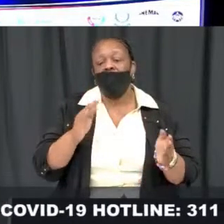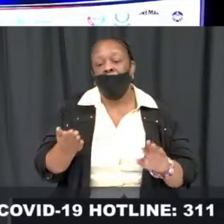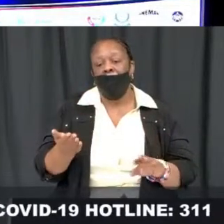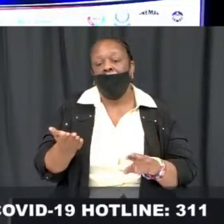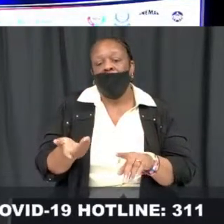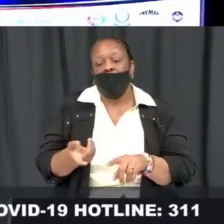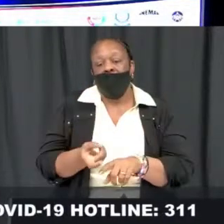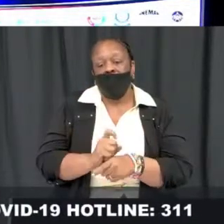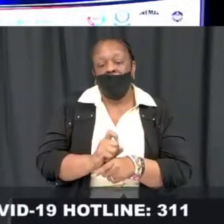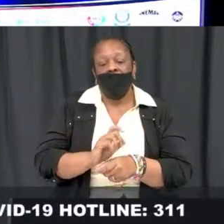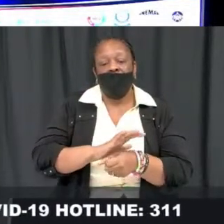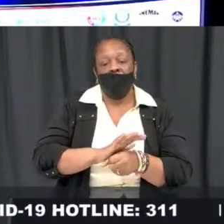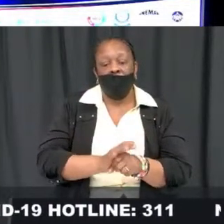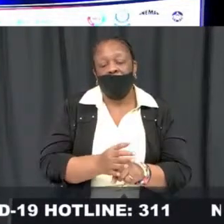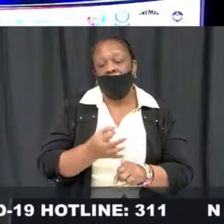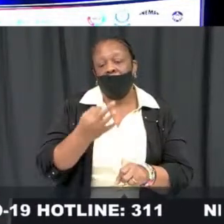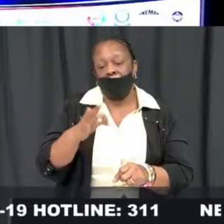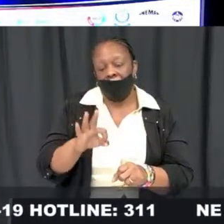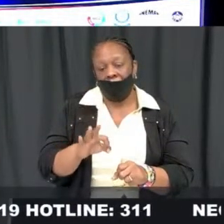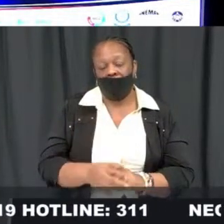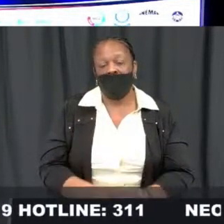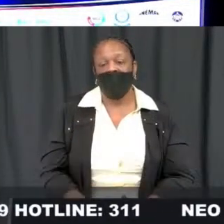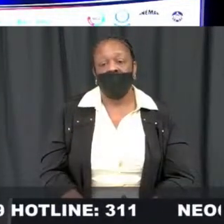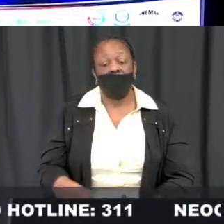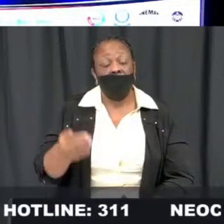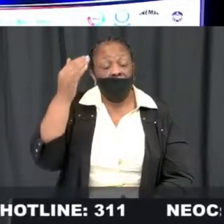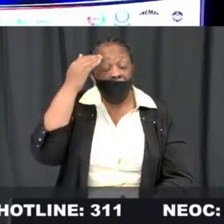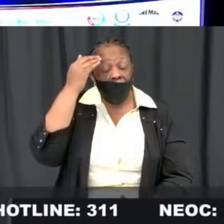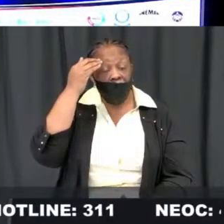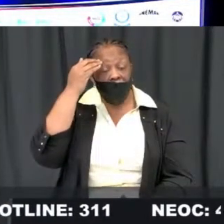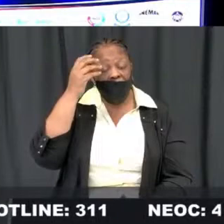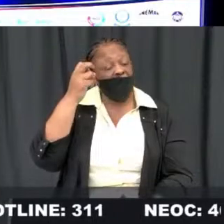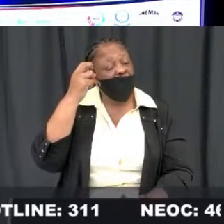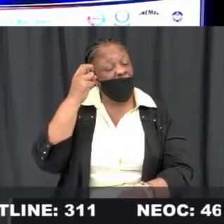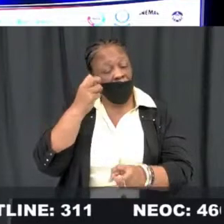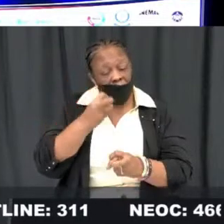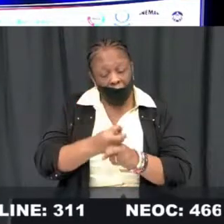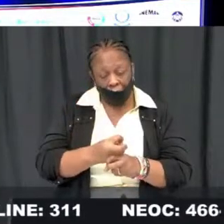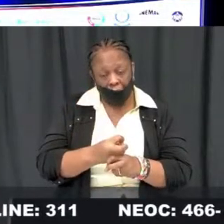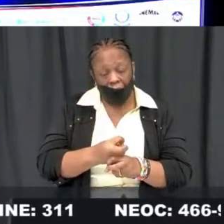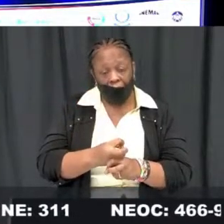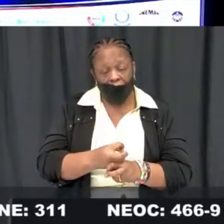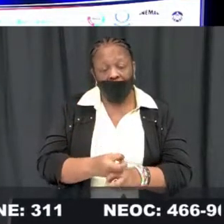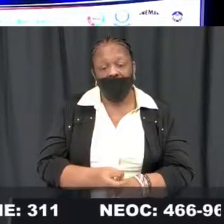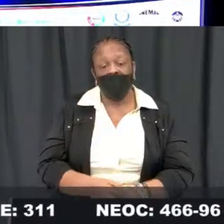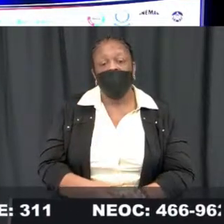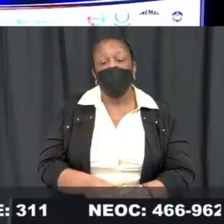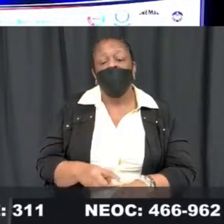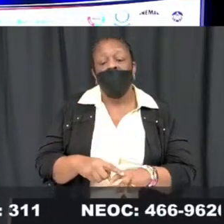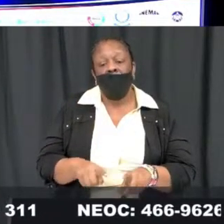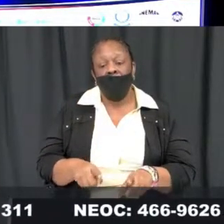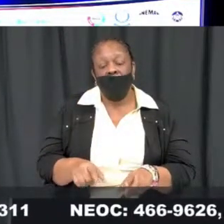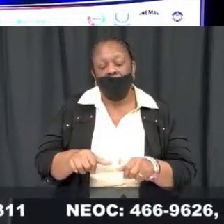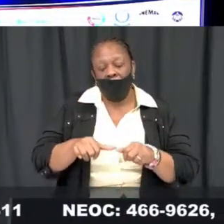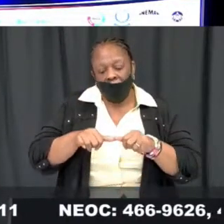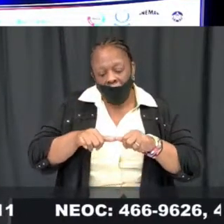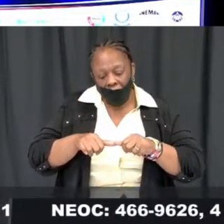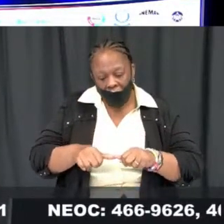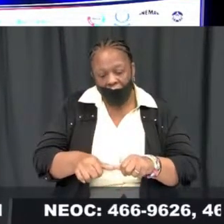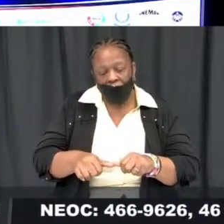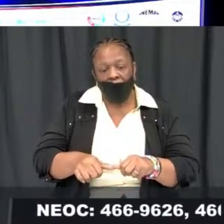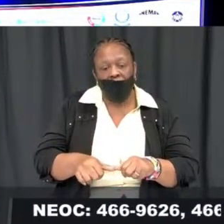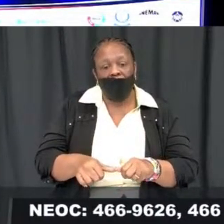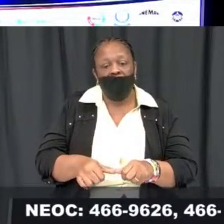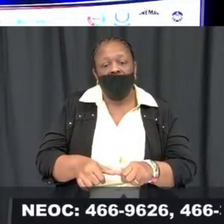this past week. I know it can be difficult and challenging at this time, but continue to trust